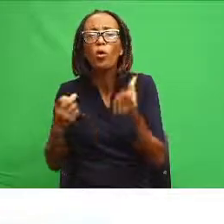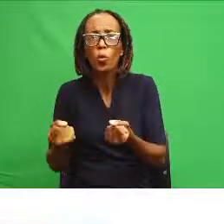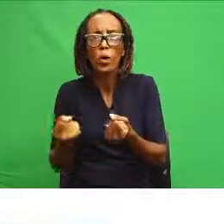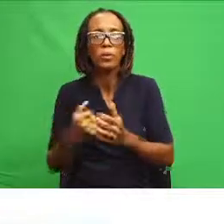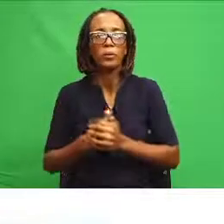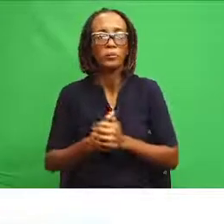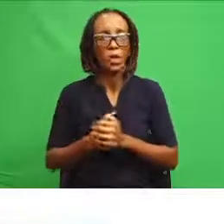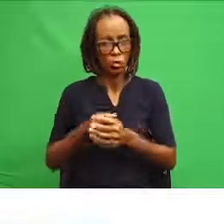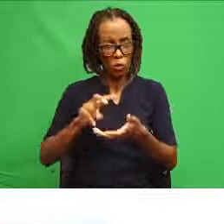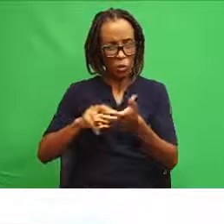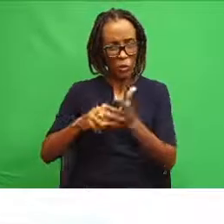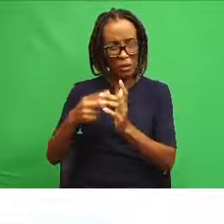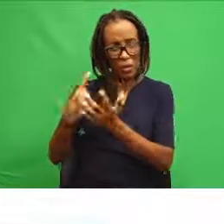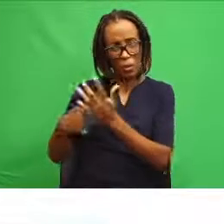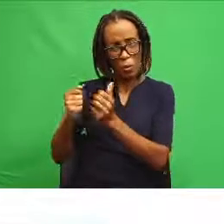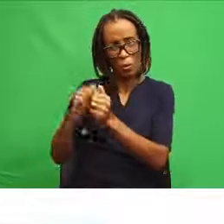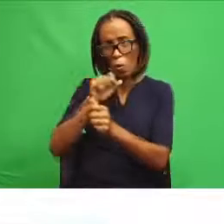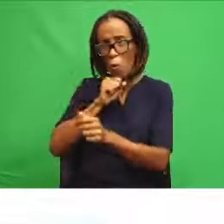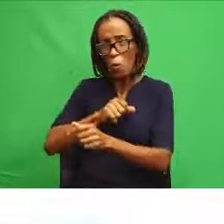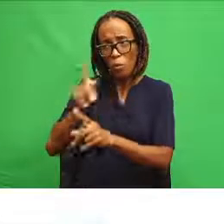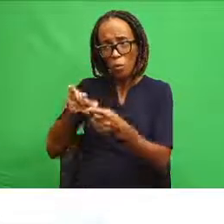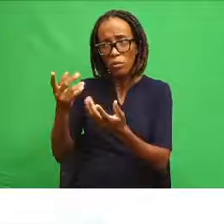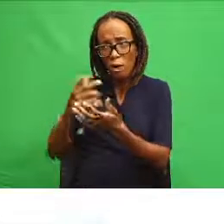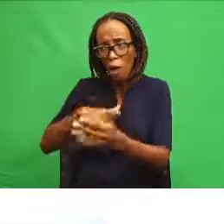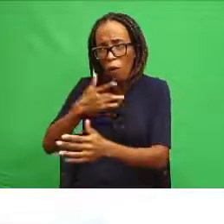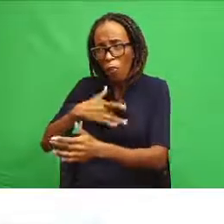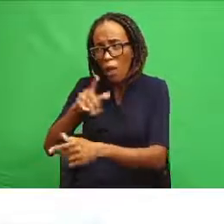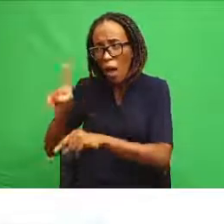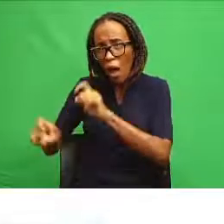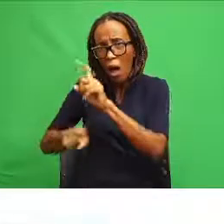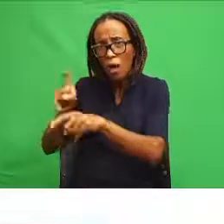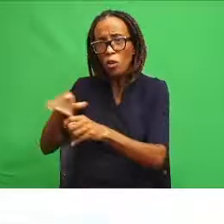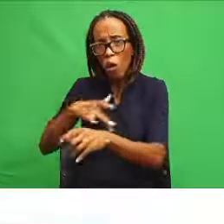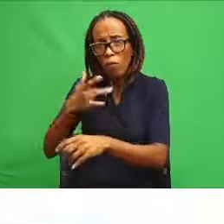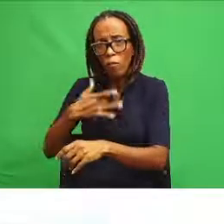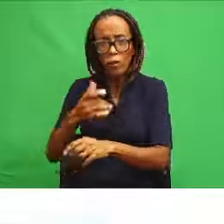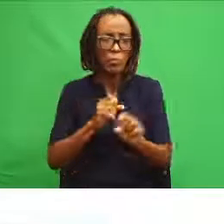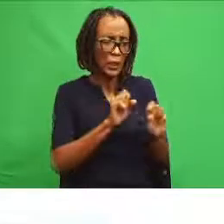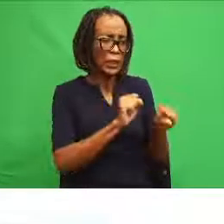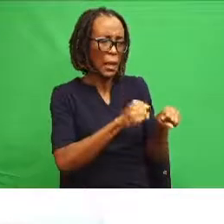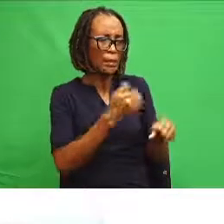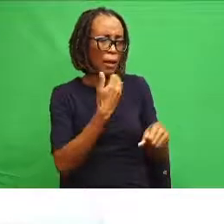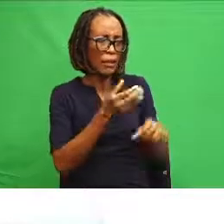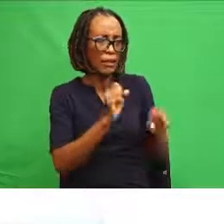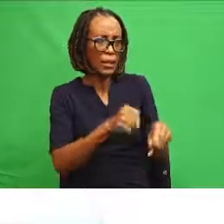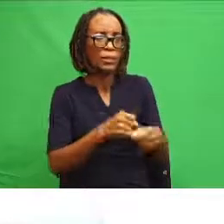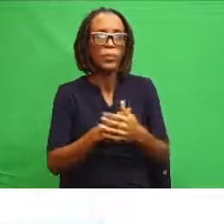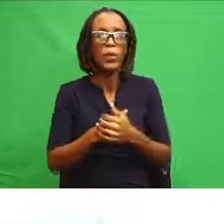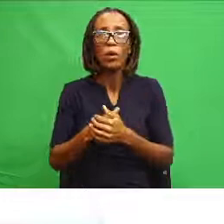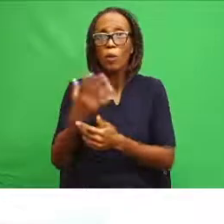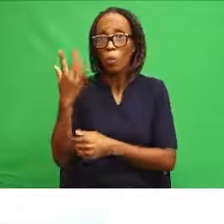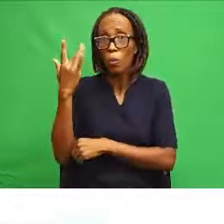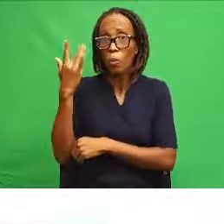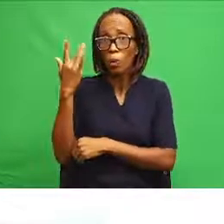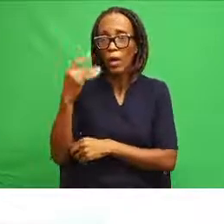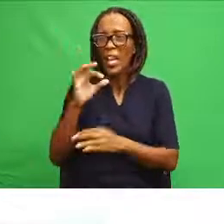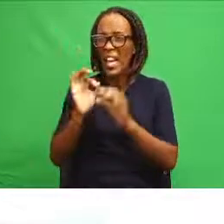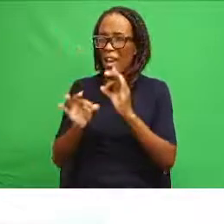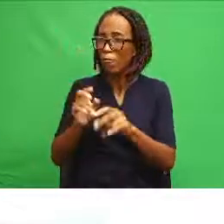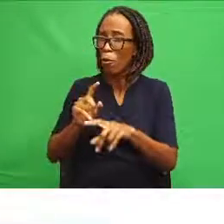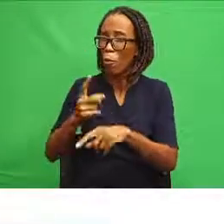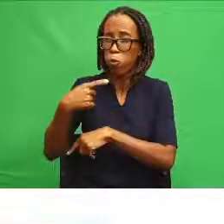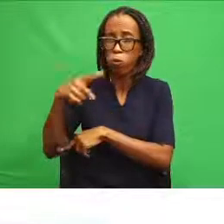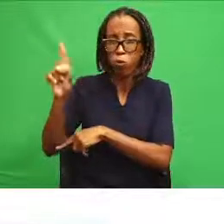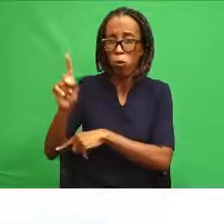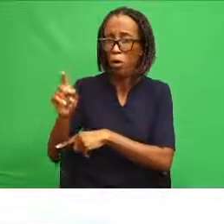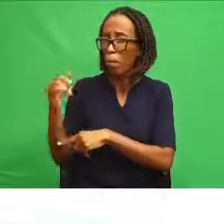elder? Yes. Get how they feel before you make any decisions? Yes. It is only in, of course, extreme instances where